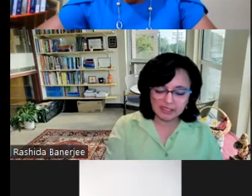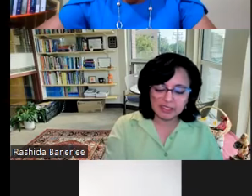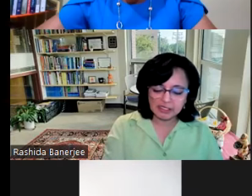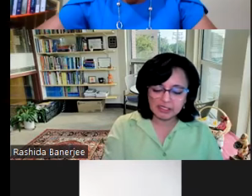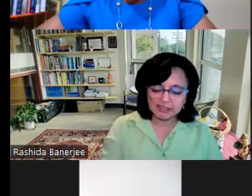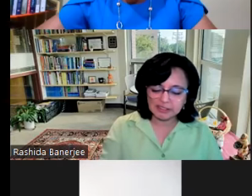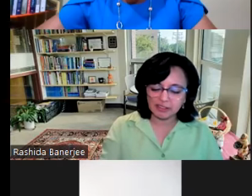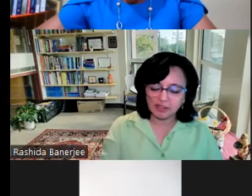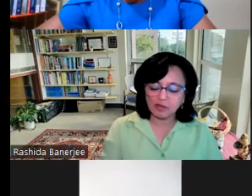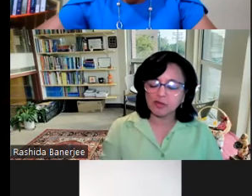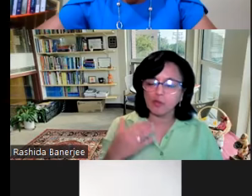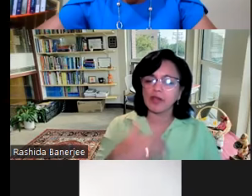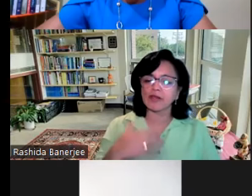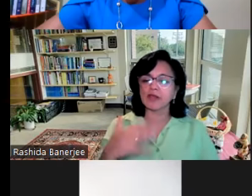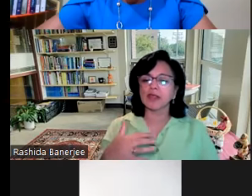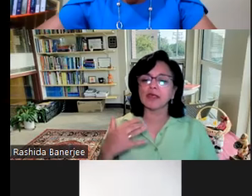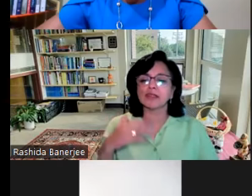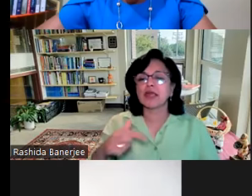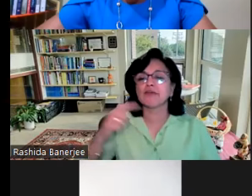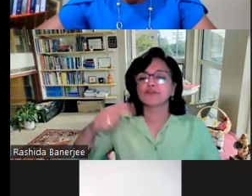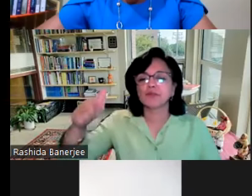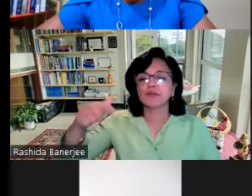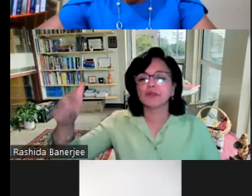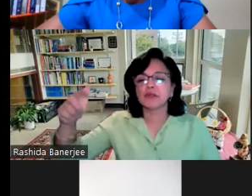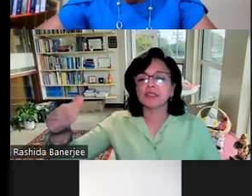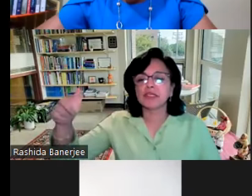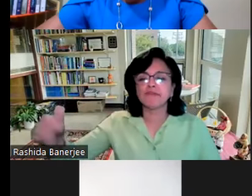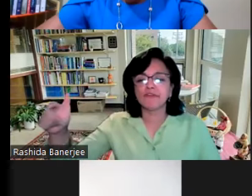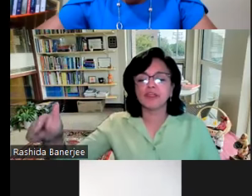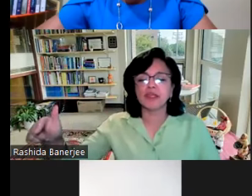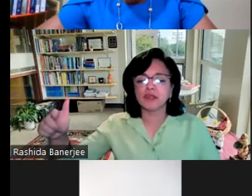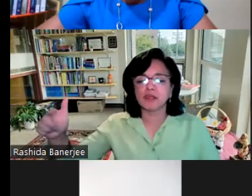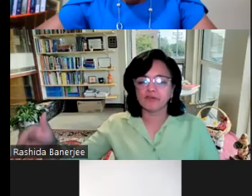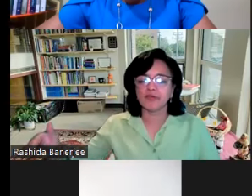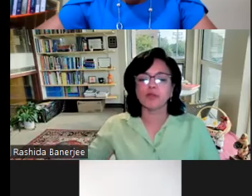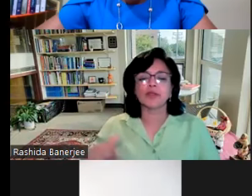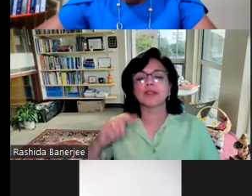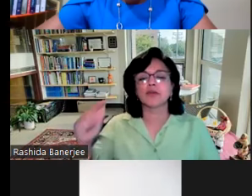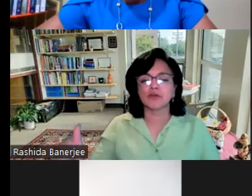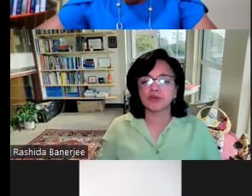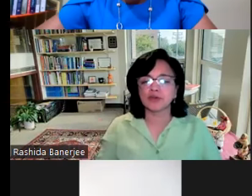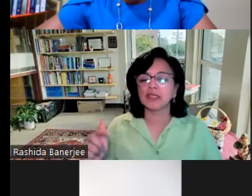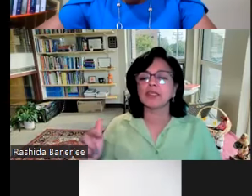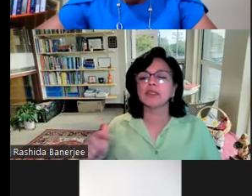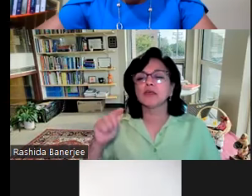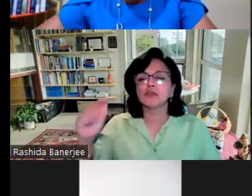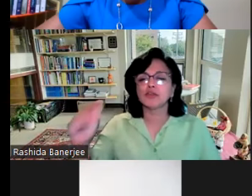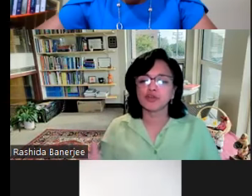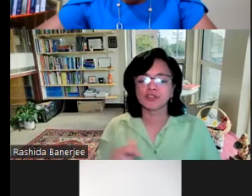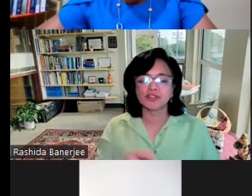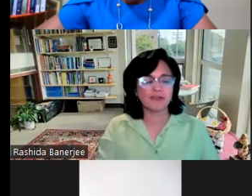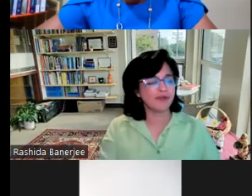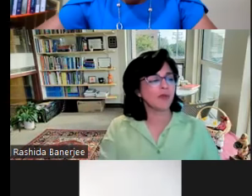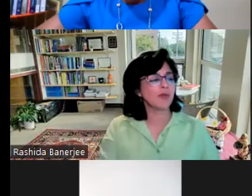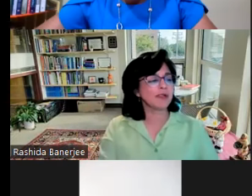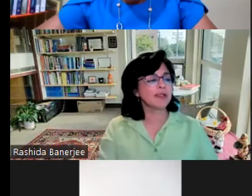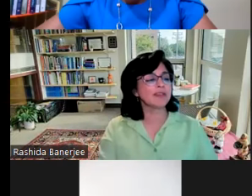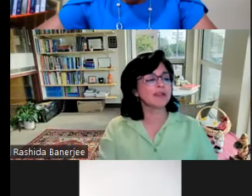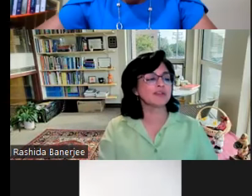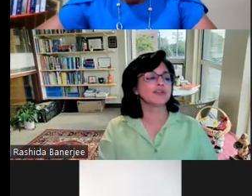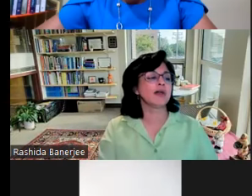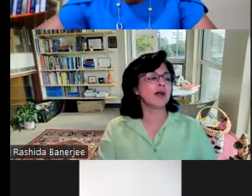related concern where they have to be need feeding frequently or they need nursing